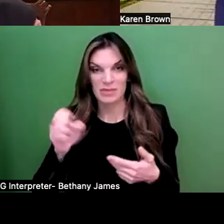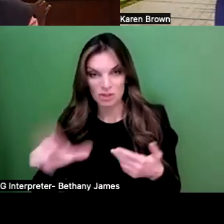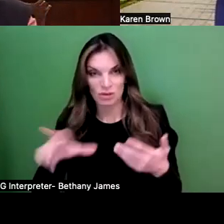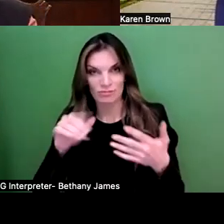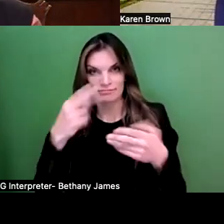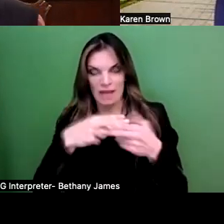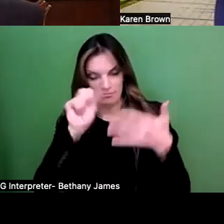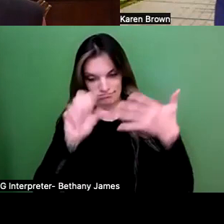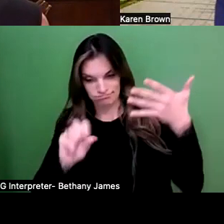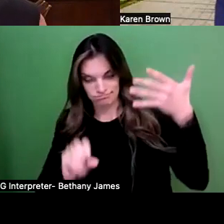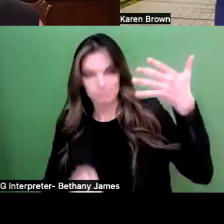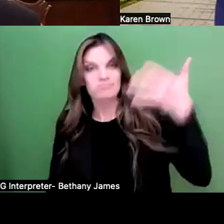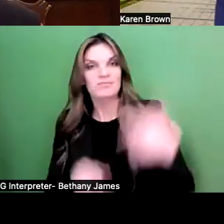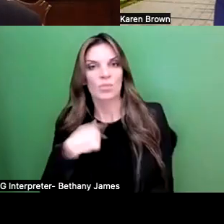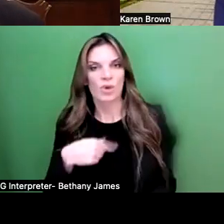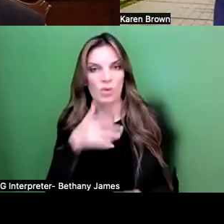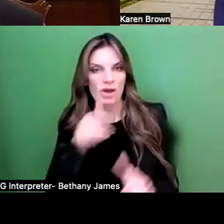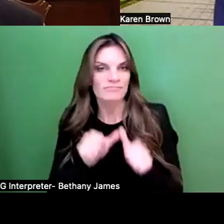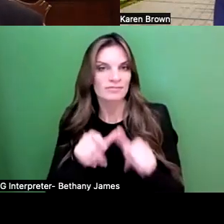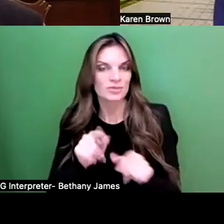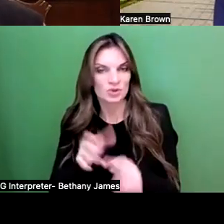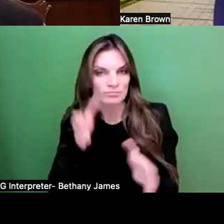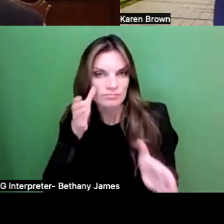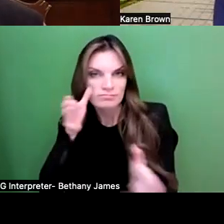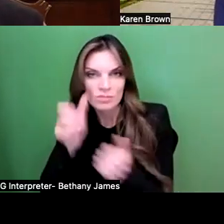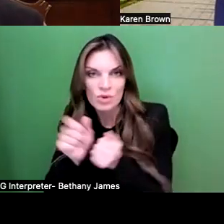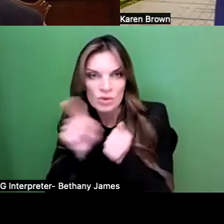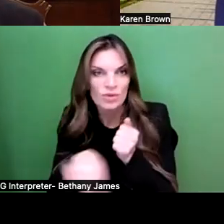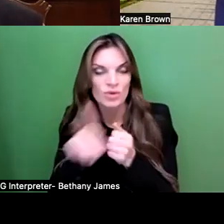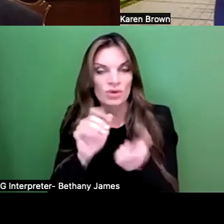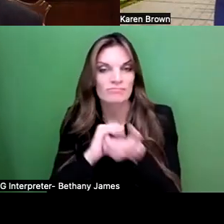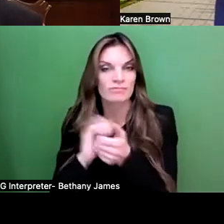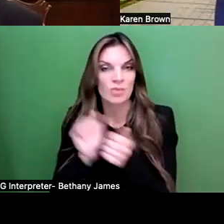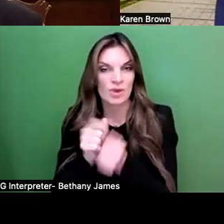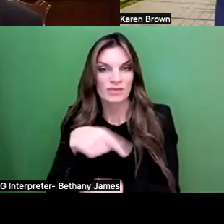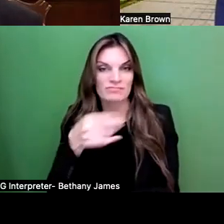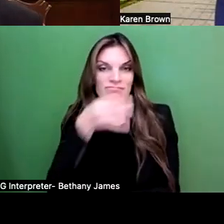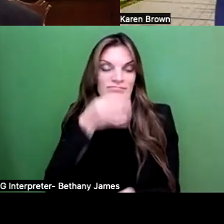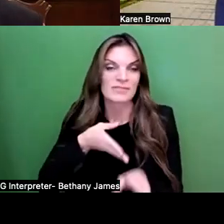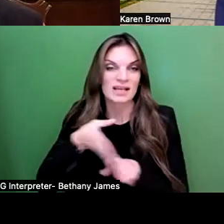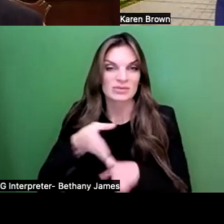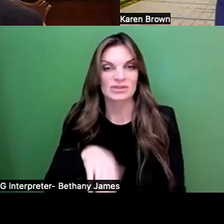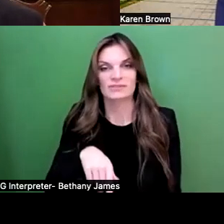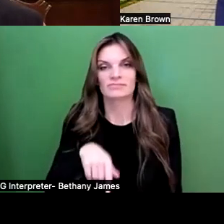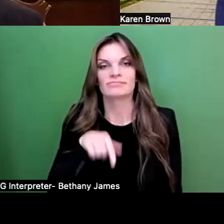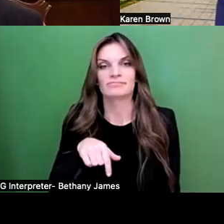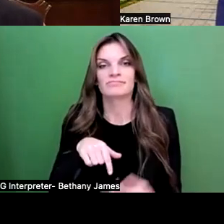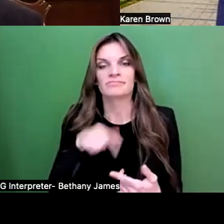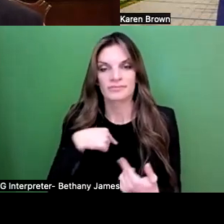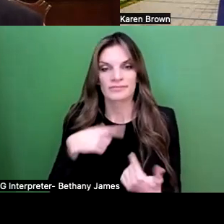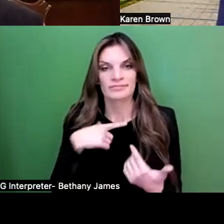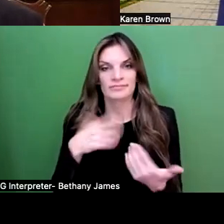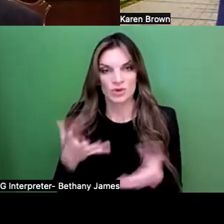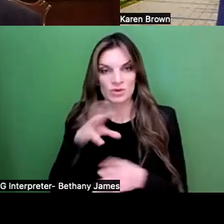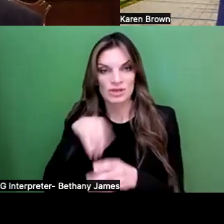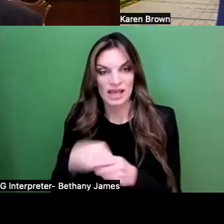learning, listening to residents, and collaborating with experts. This village is really fortunate to have engaged smart citizens ready to